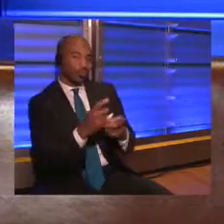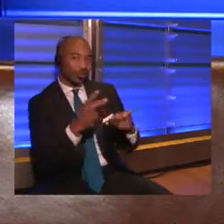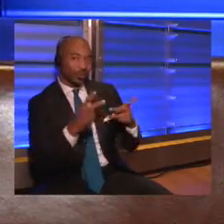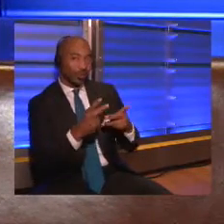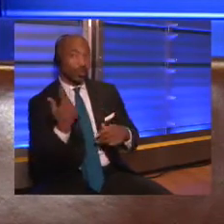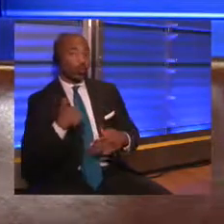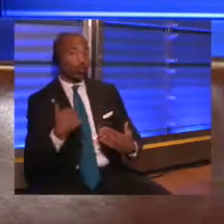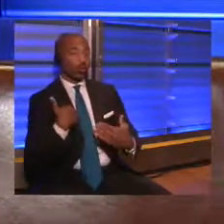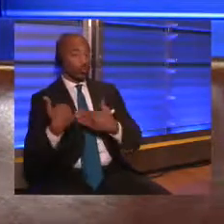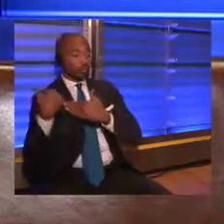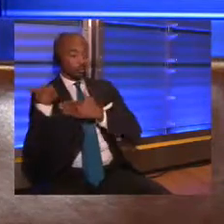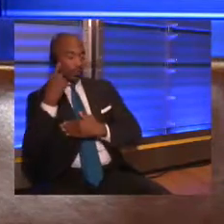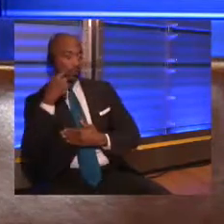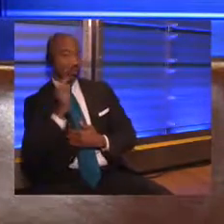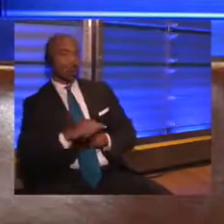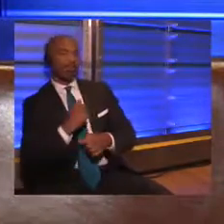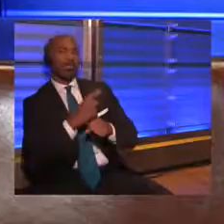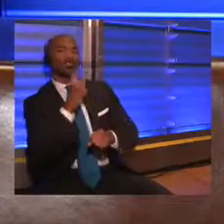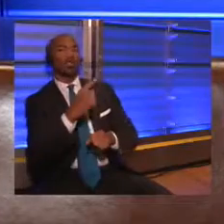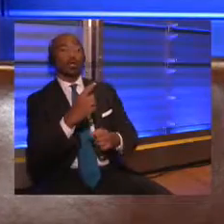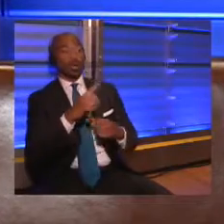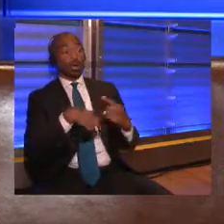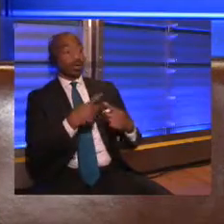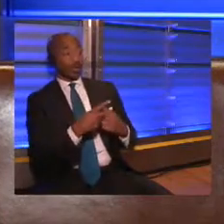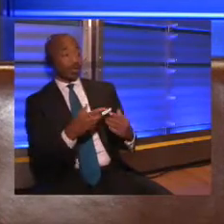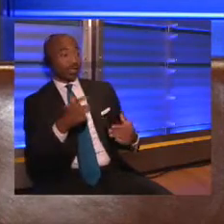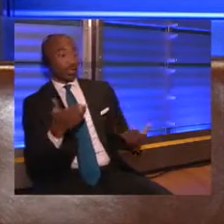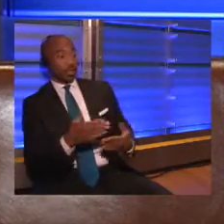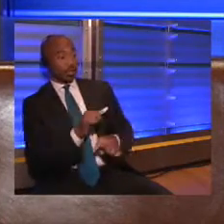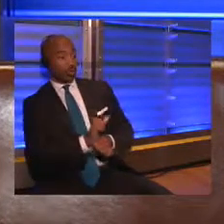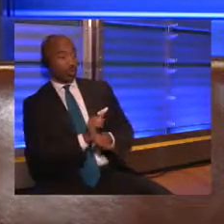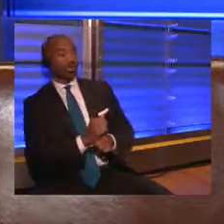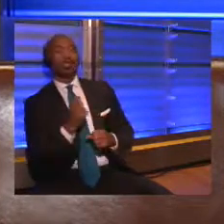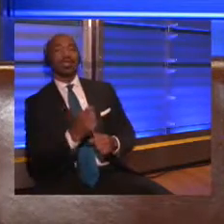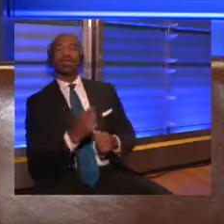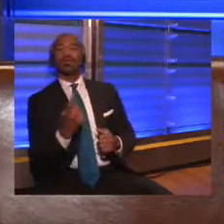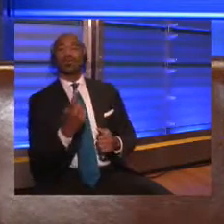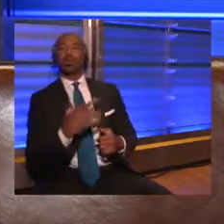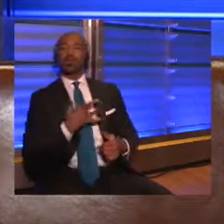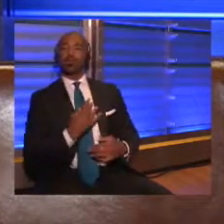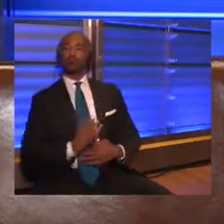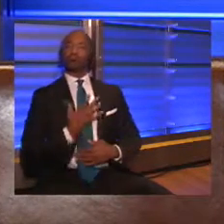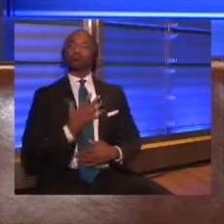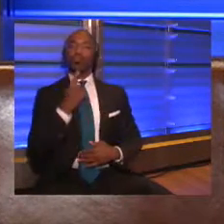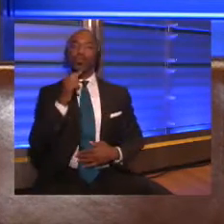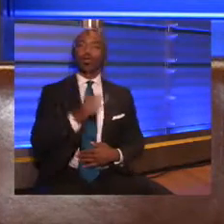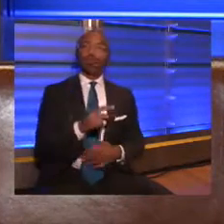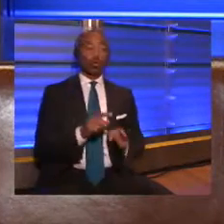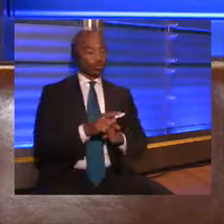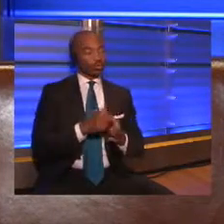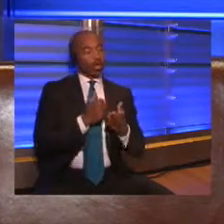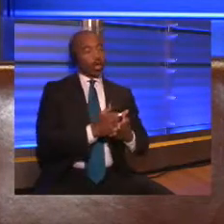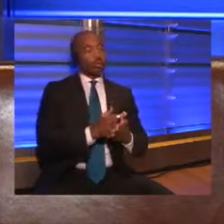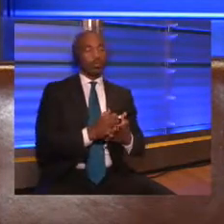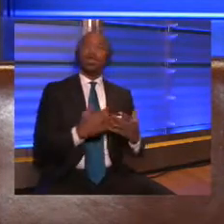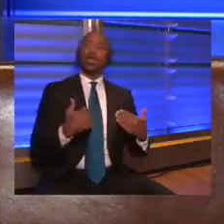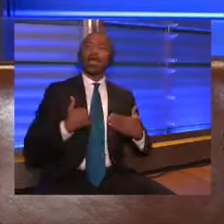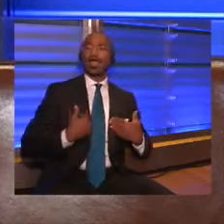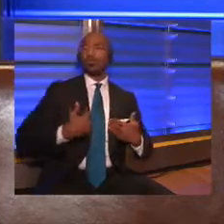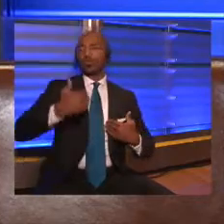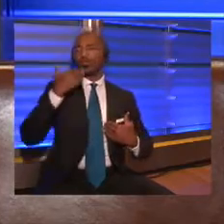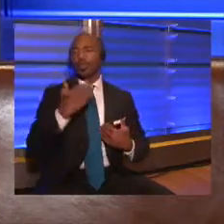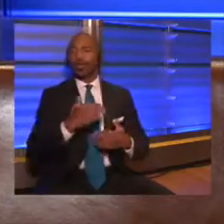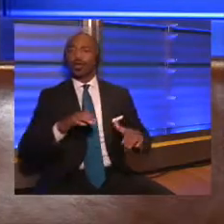to them to give them meaningful work when they're at our company, and a responsibility to help them lead healthy,